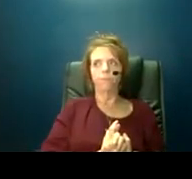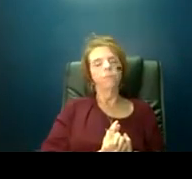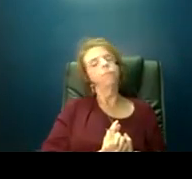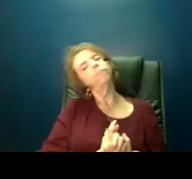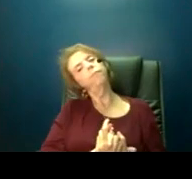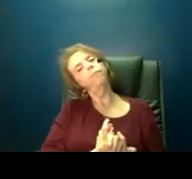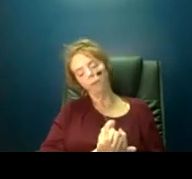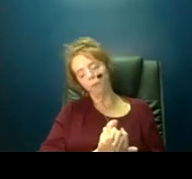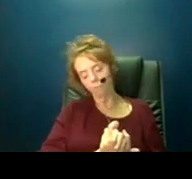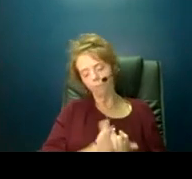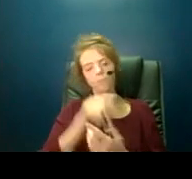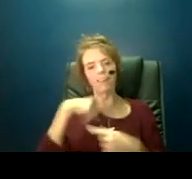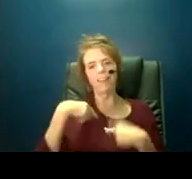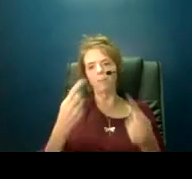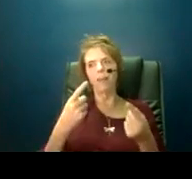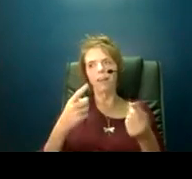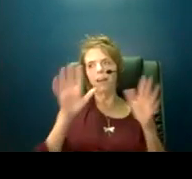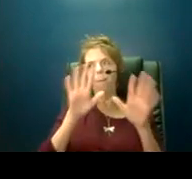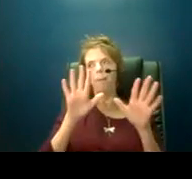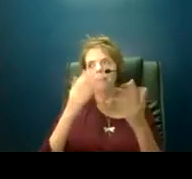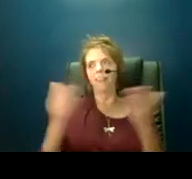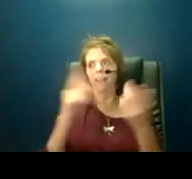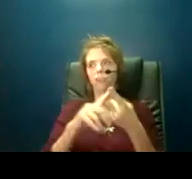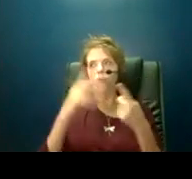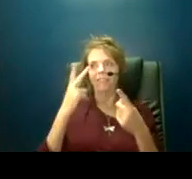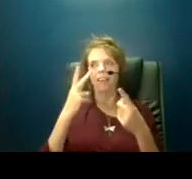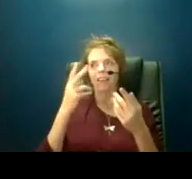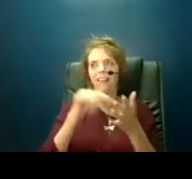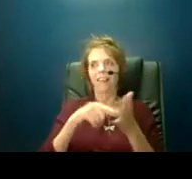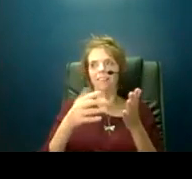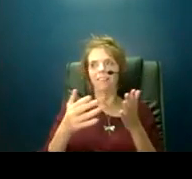It's been an amazing thing to see this summer.